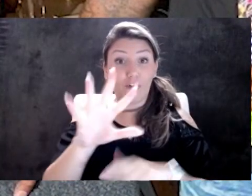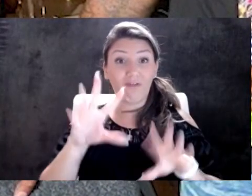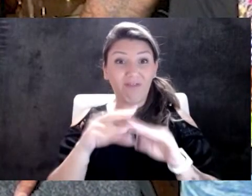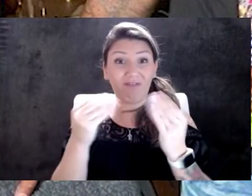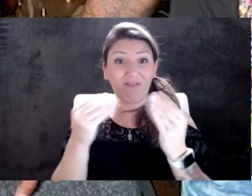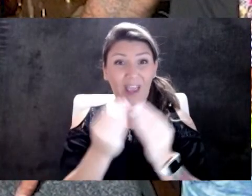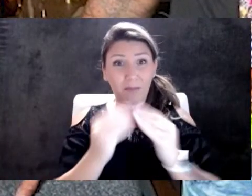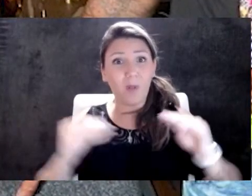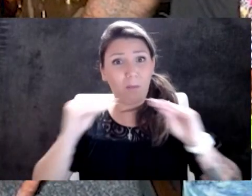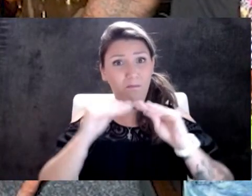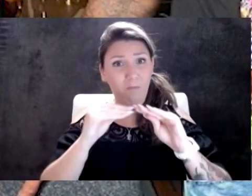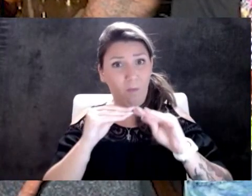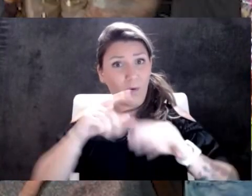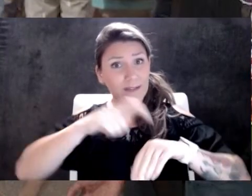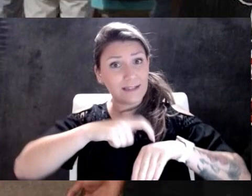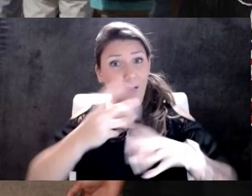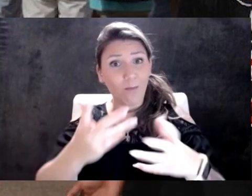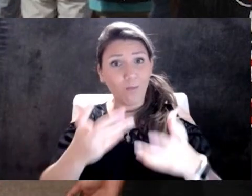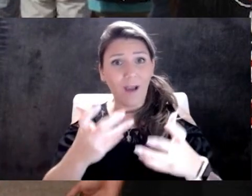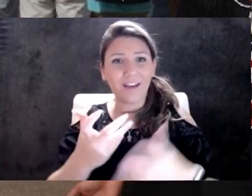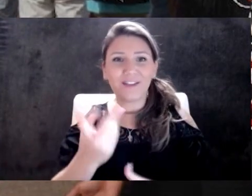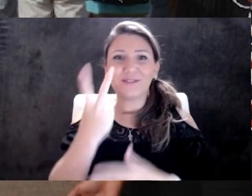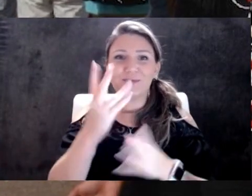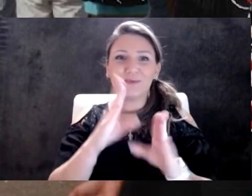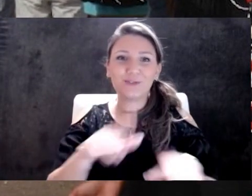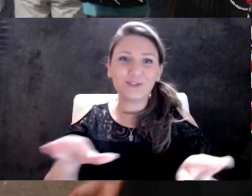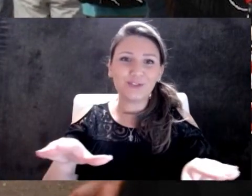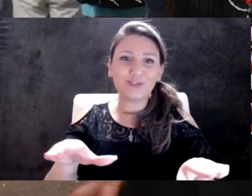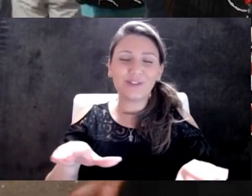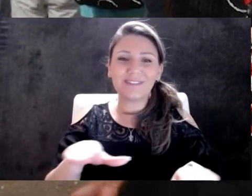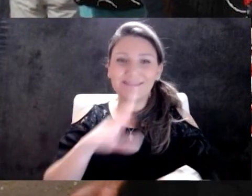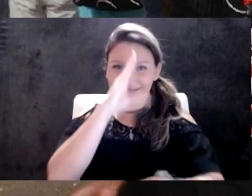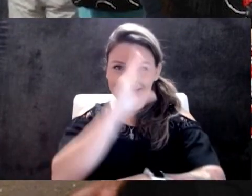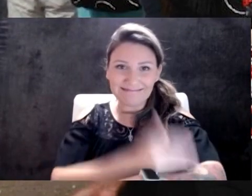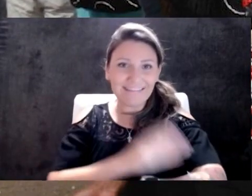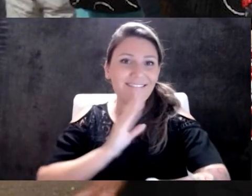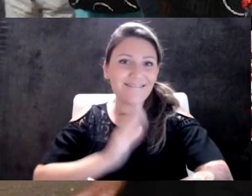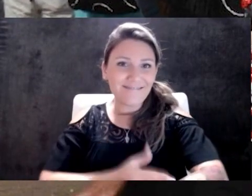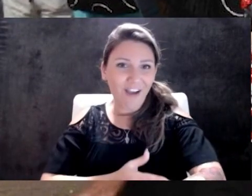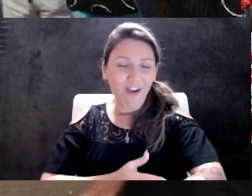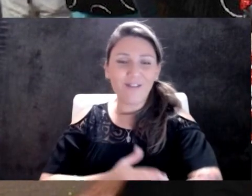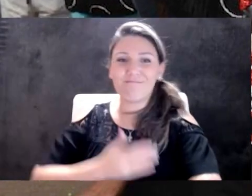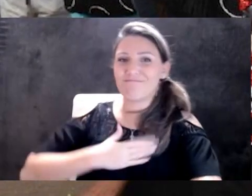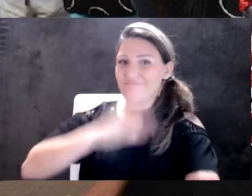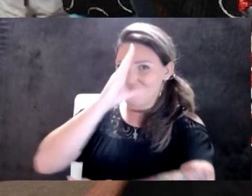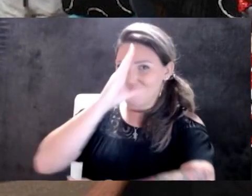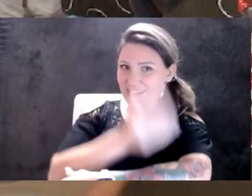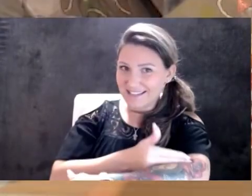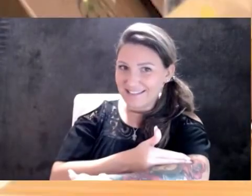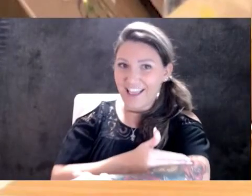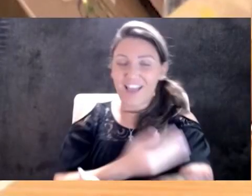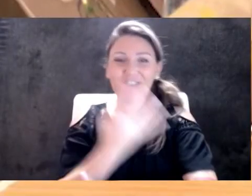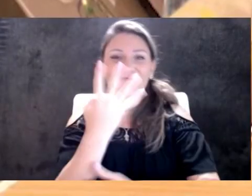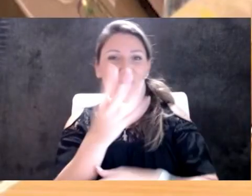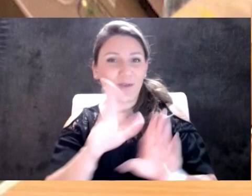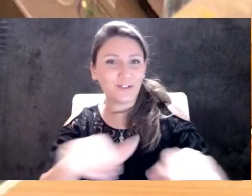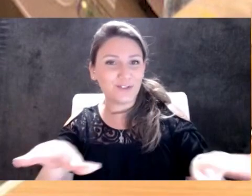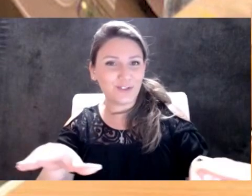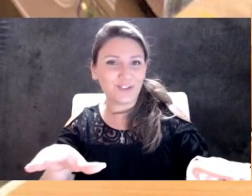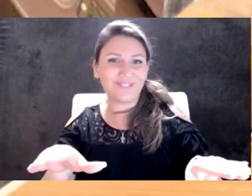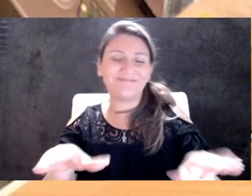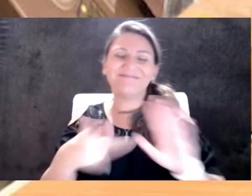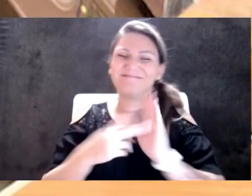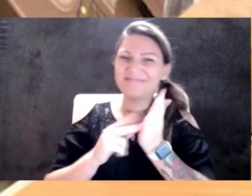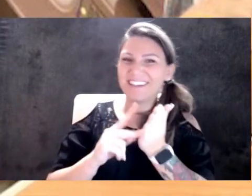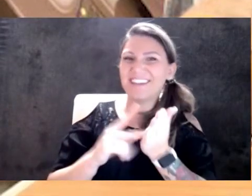2 children. I have a son and a daughter. My son has 4 children, so I have 4 grandchildren. They got her through her first